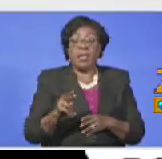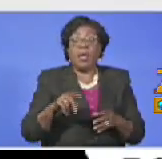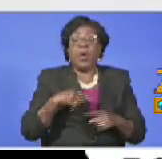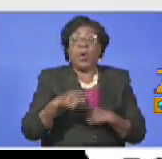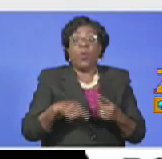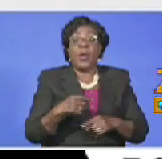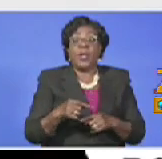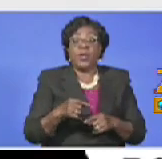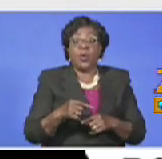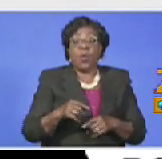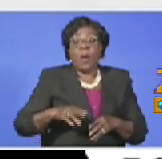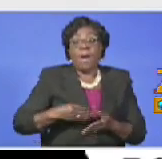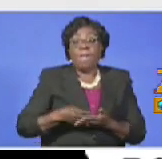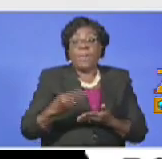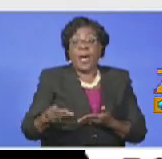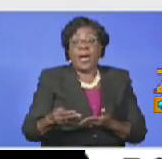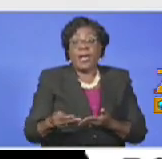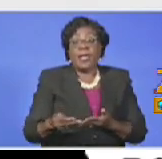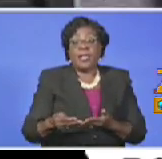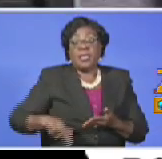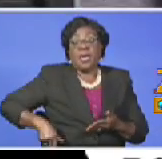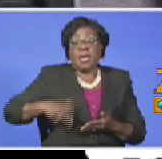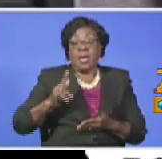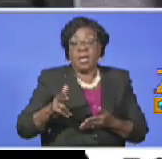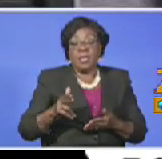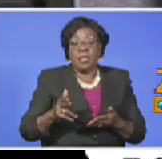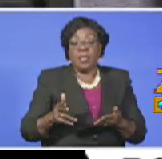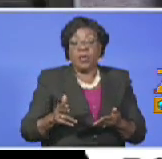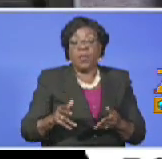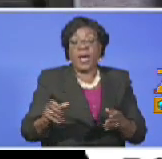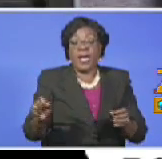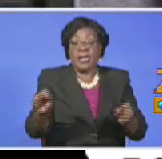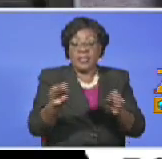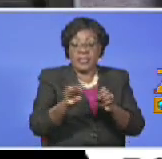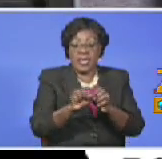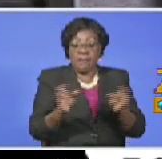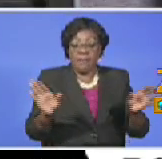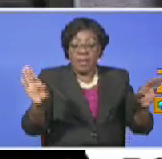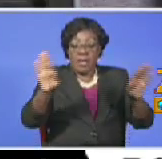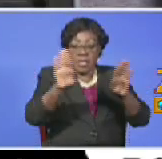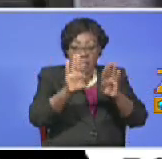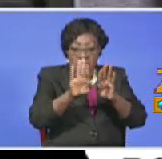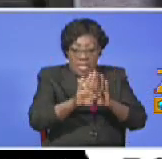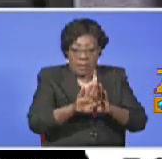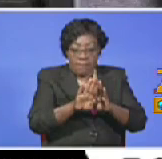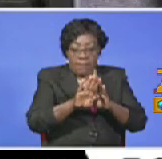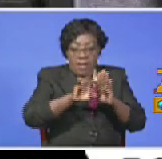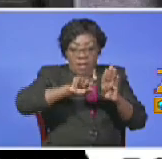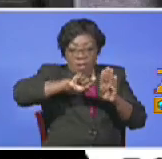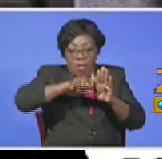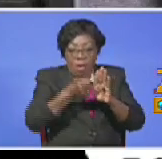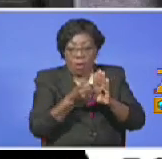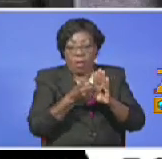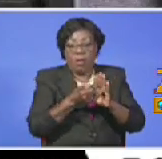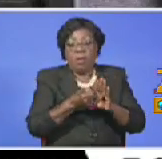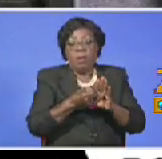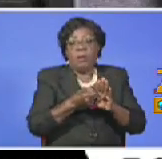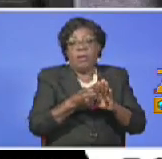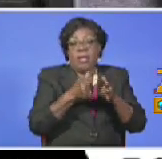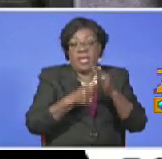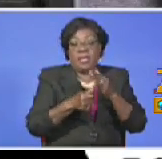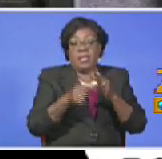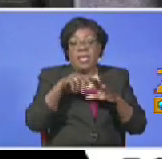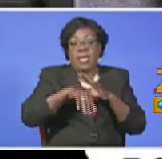have to buy a safe with your weapon. So when you buy a safe with your weapon, what that is saying is that your weapon should be stored in